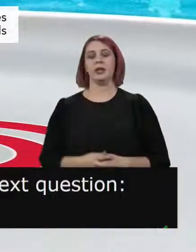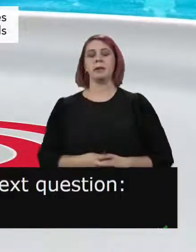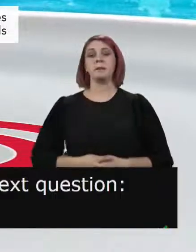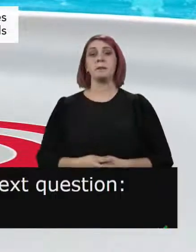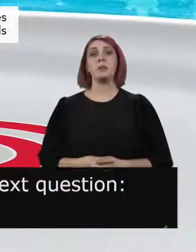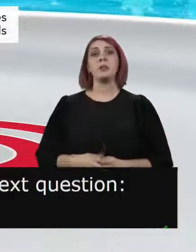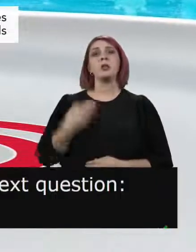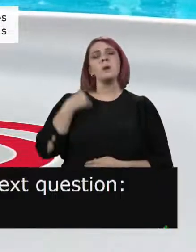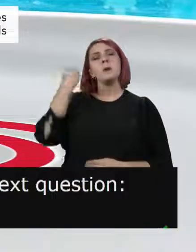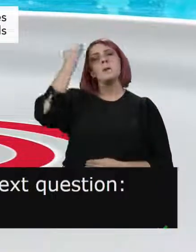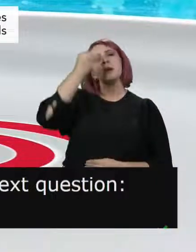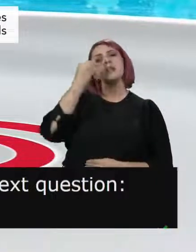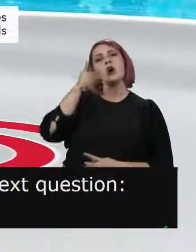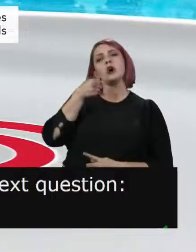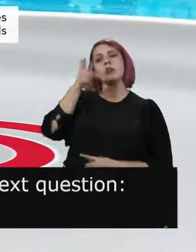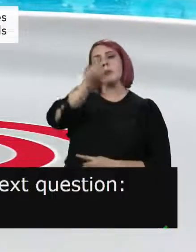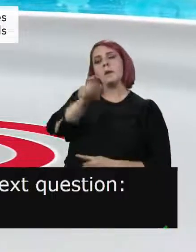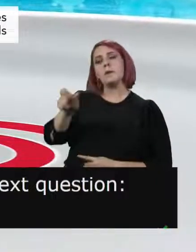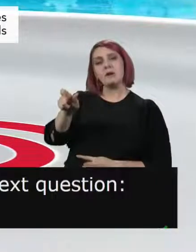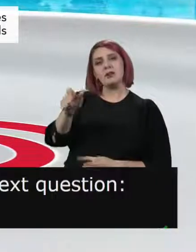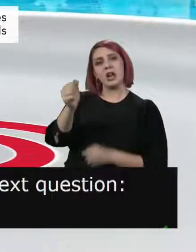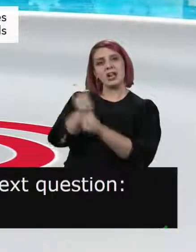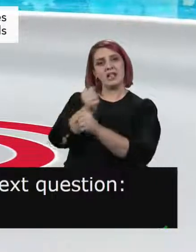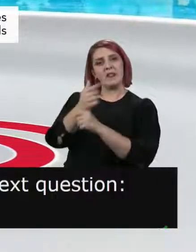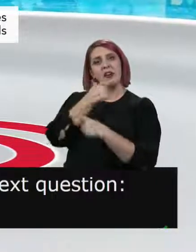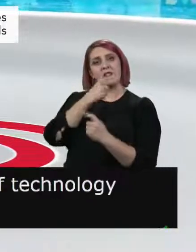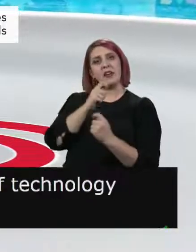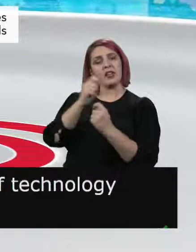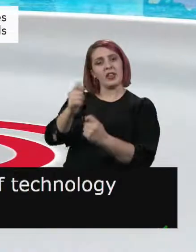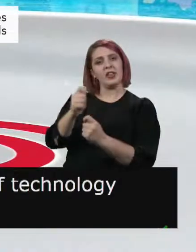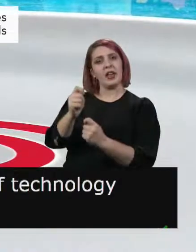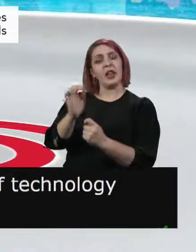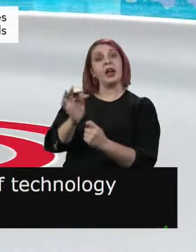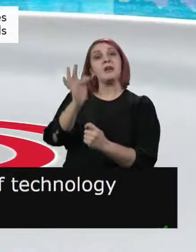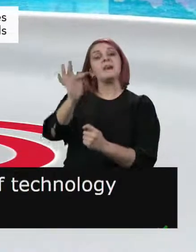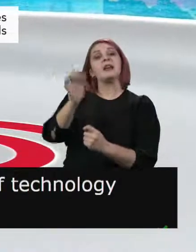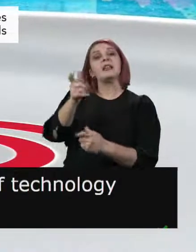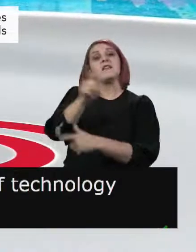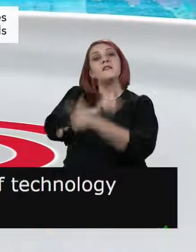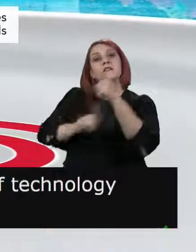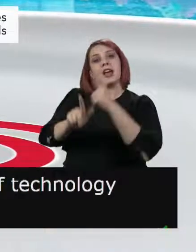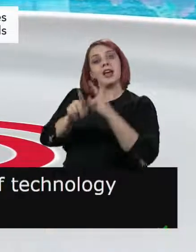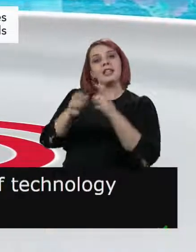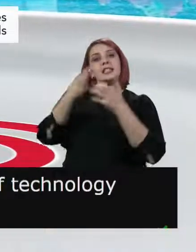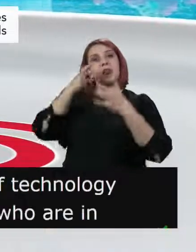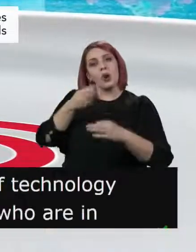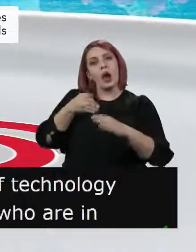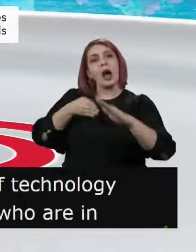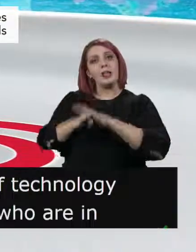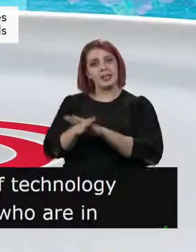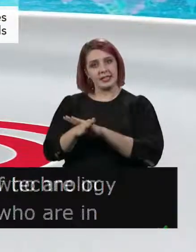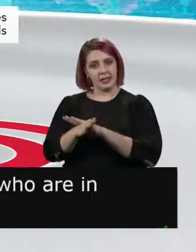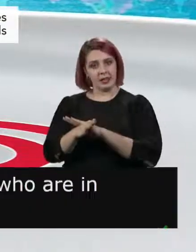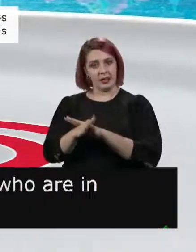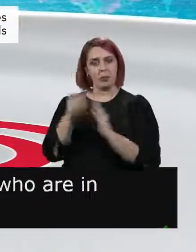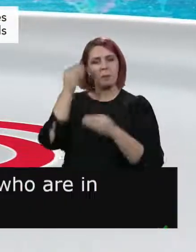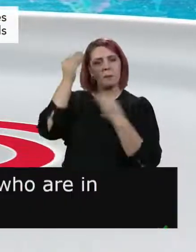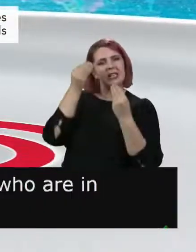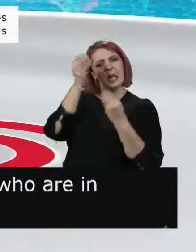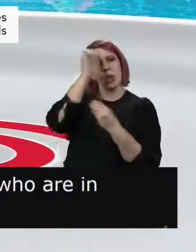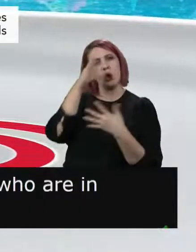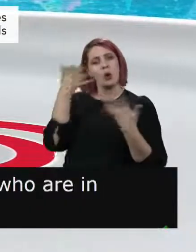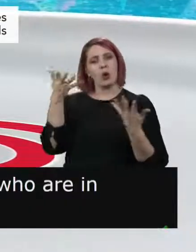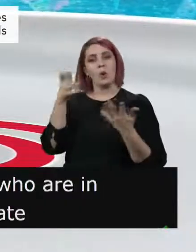eliminate workers, for instance, people who work in transport. Have you considered ways to incorporate these people and make